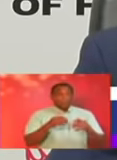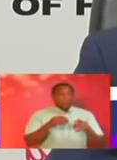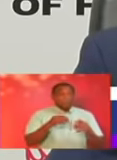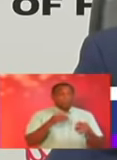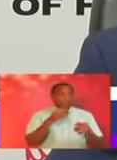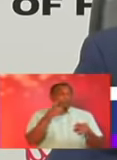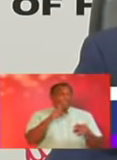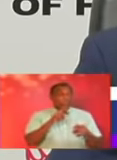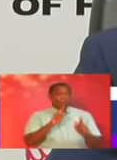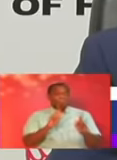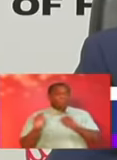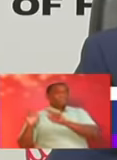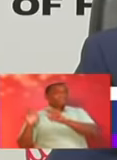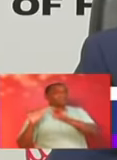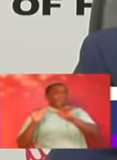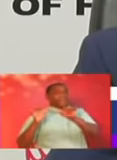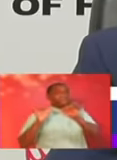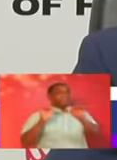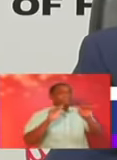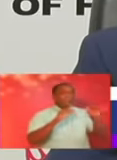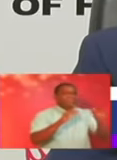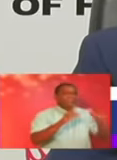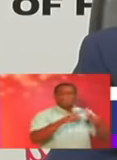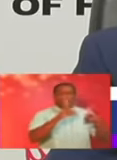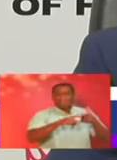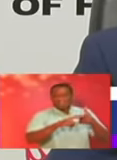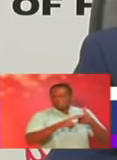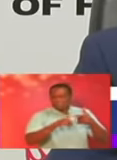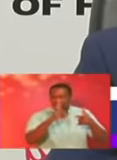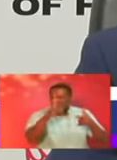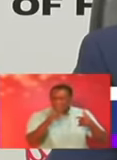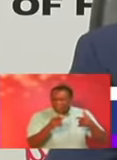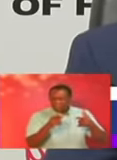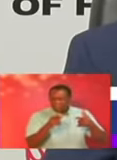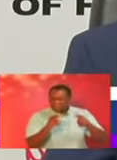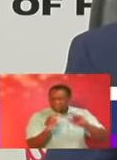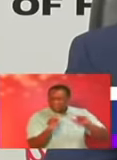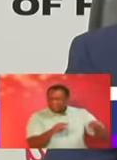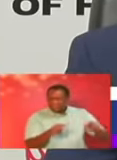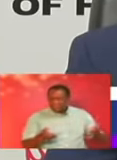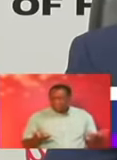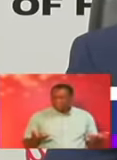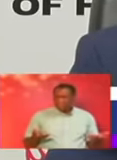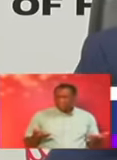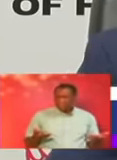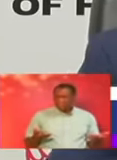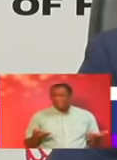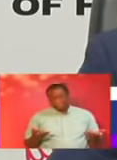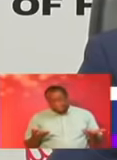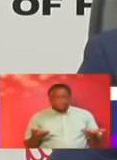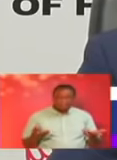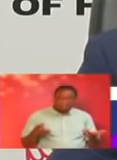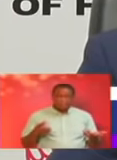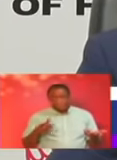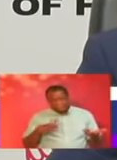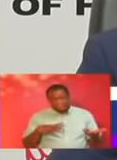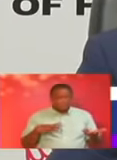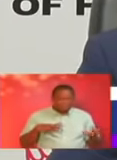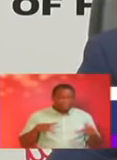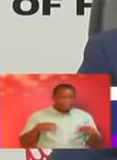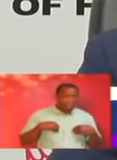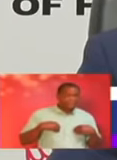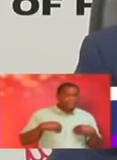24th, 25th, 26th to about 8,009. That was tolerable. Now, for this